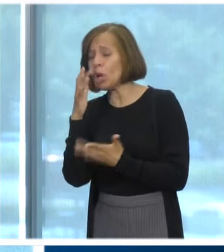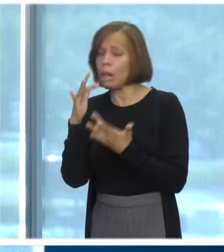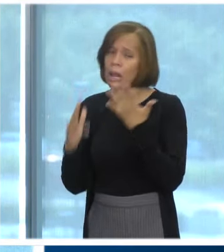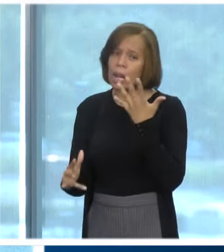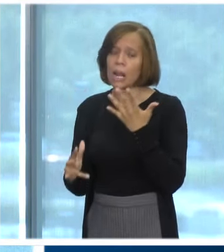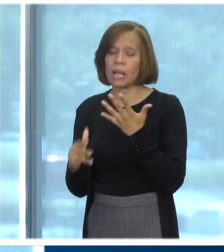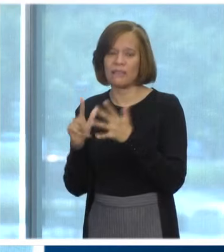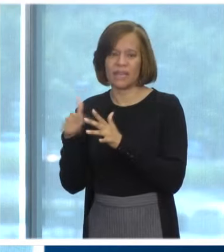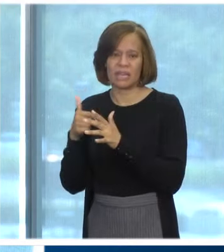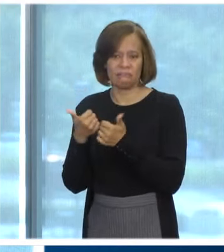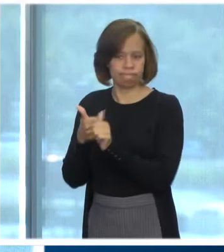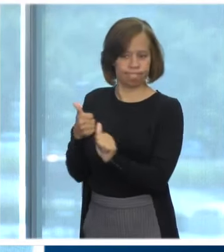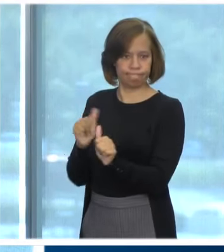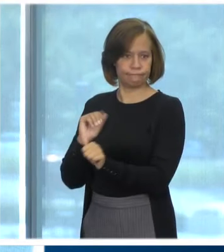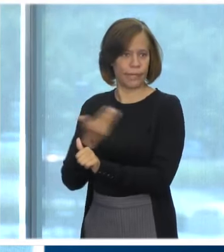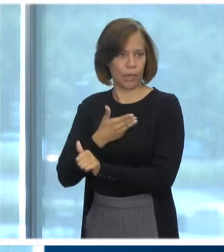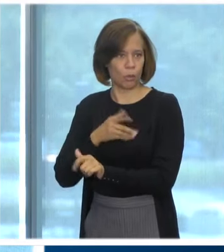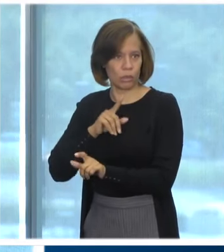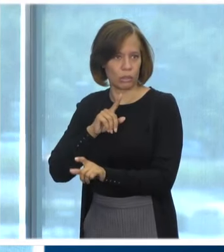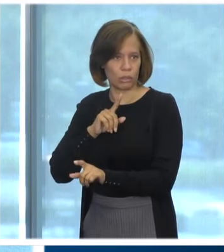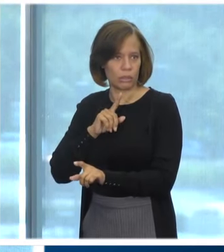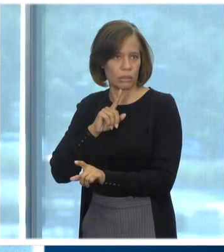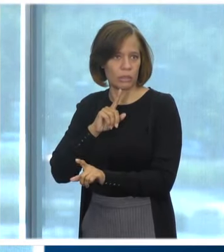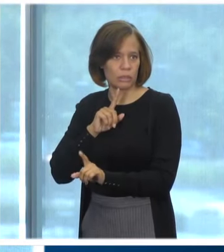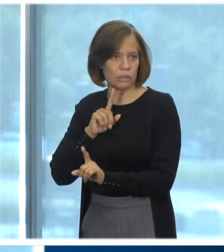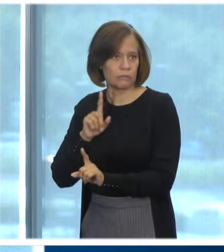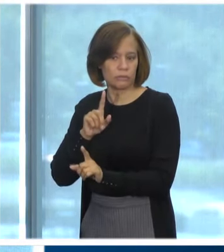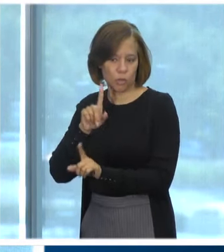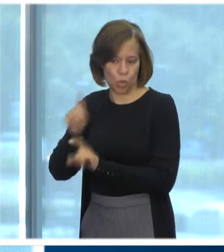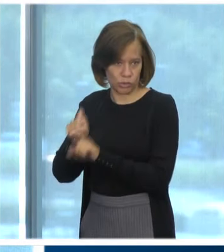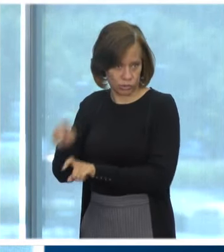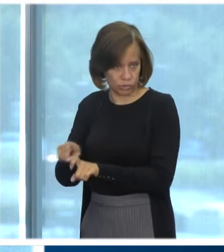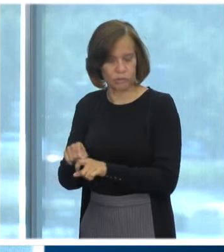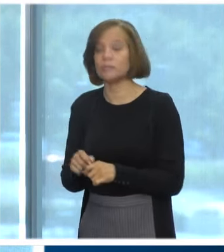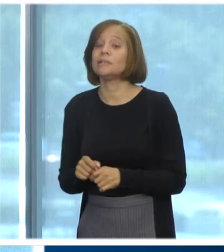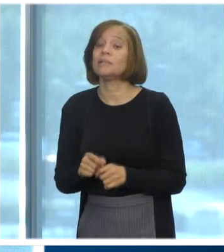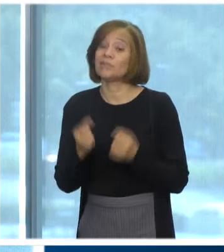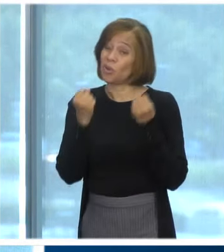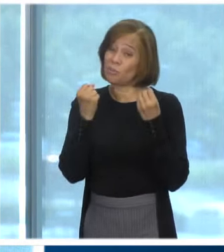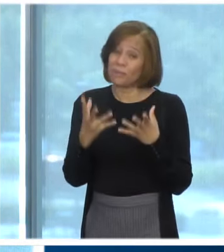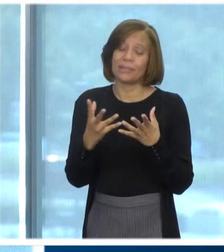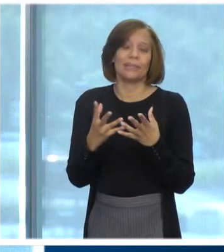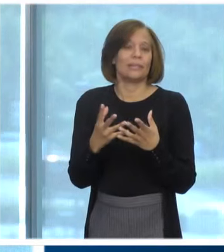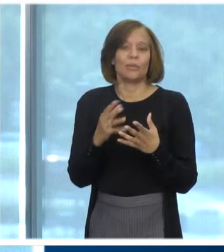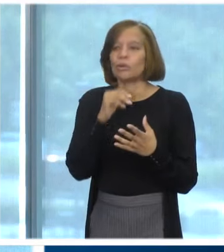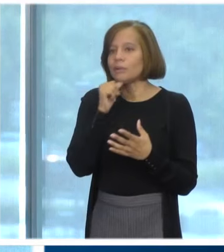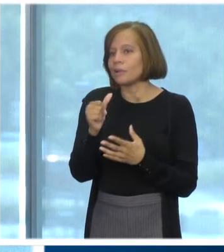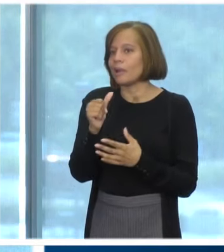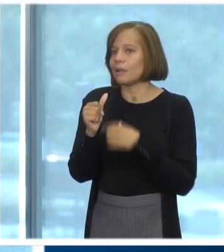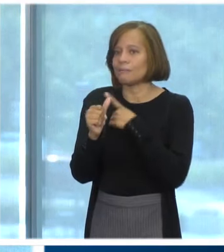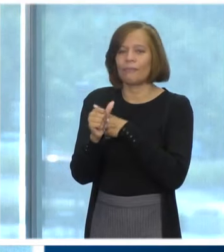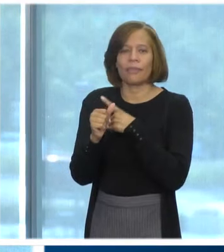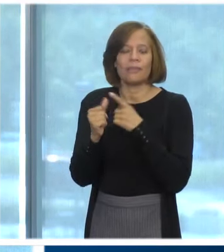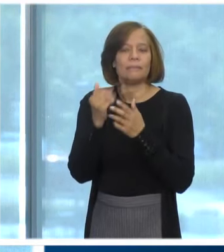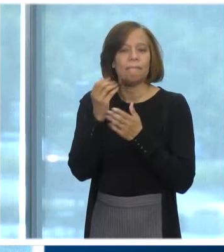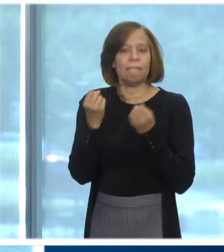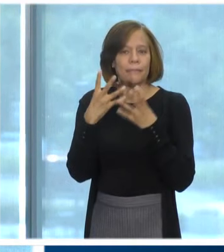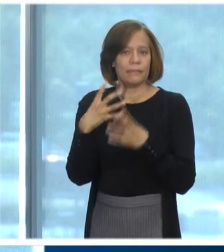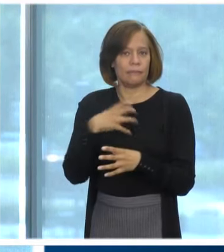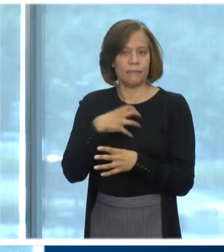we were forced to conclude were not sustained because we could not identify the officer who engaged in the alleged